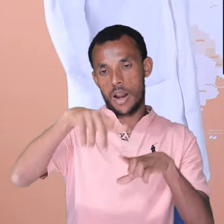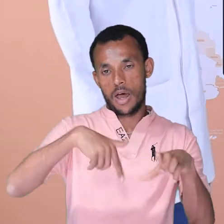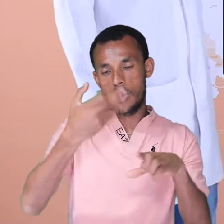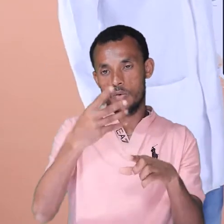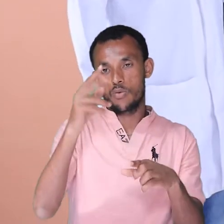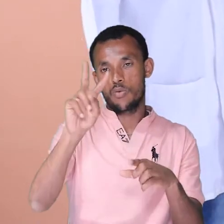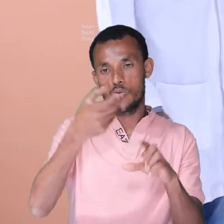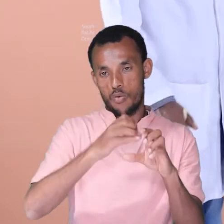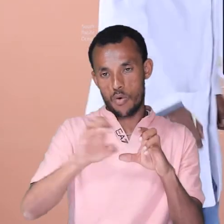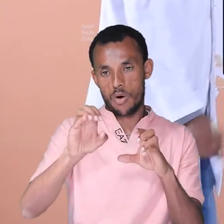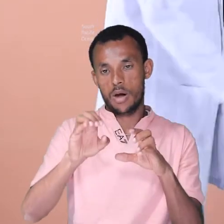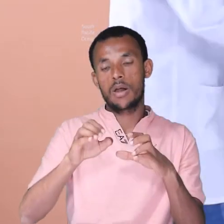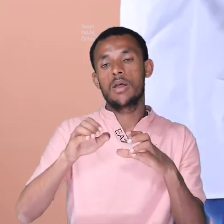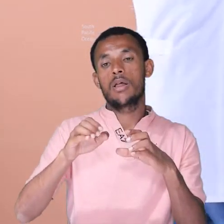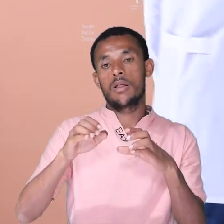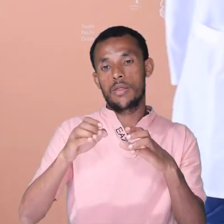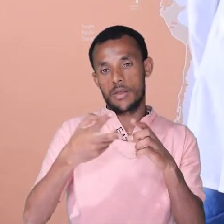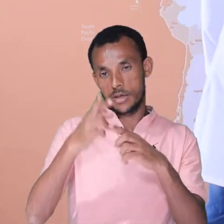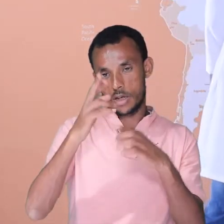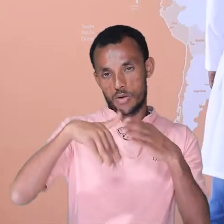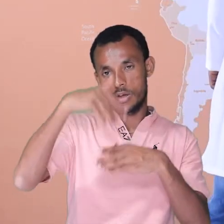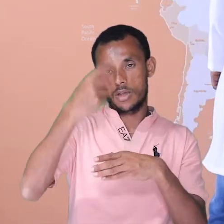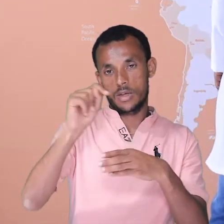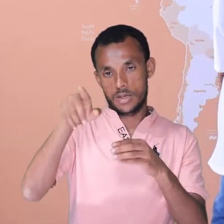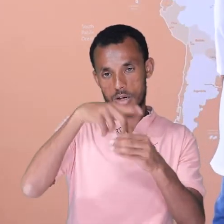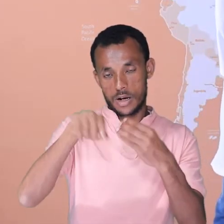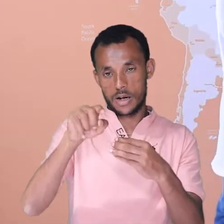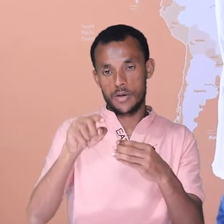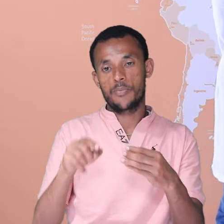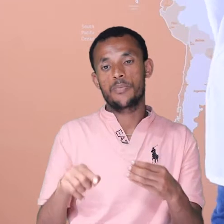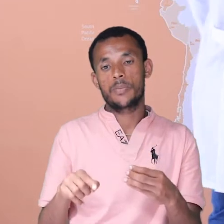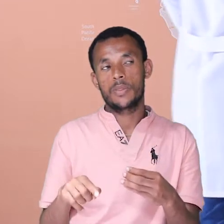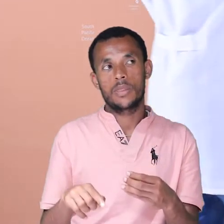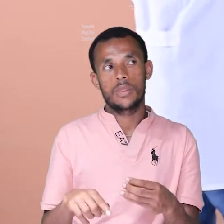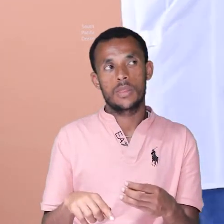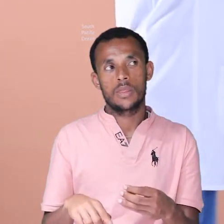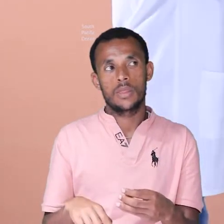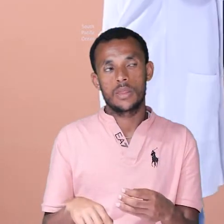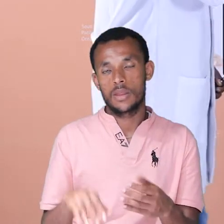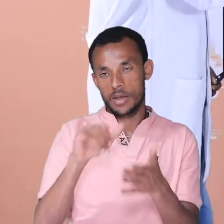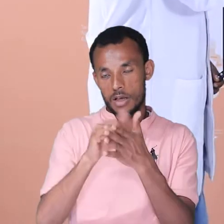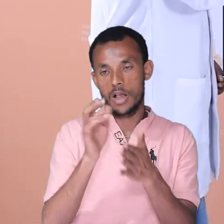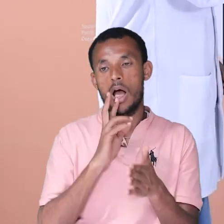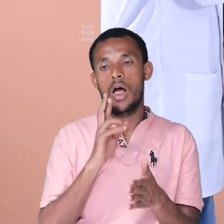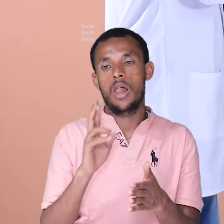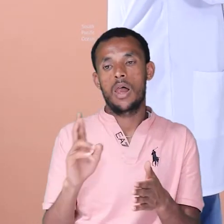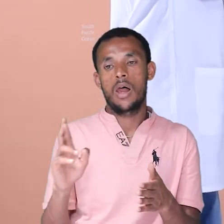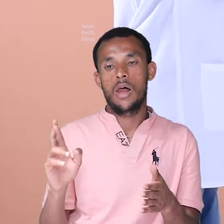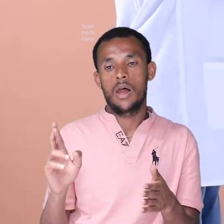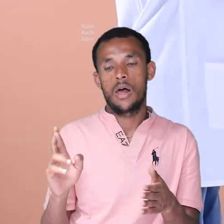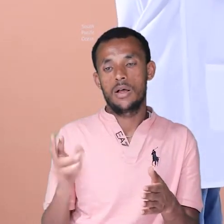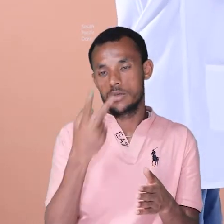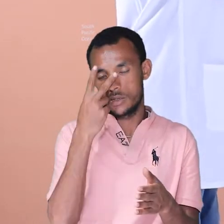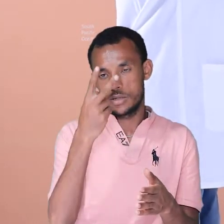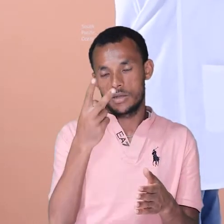two chords intersecting outside a circle mean there is outside a circle intersection that are